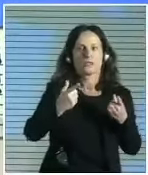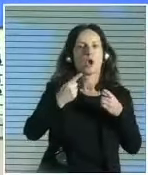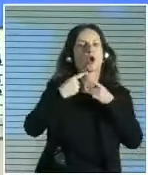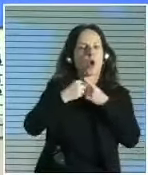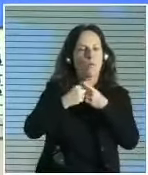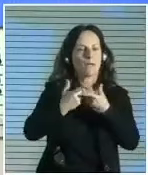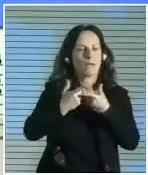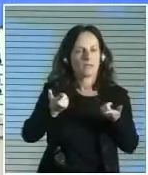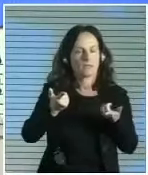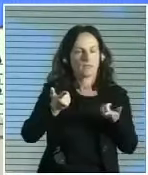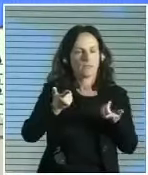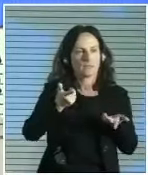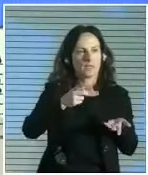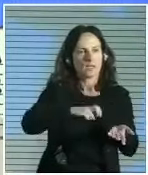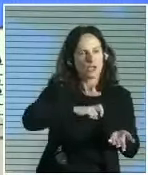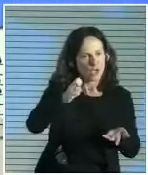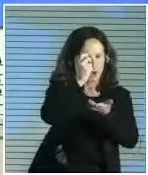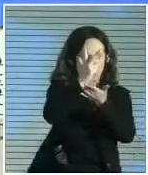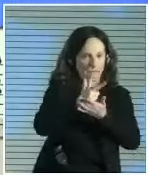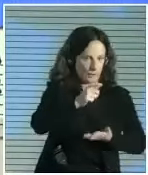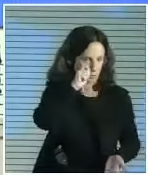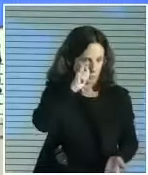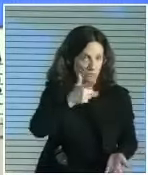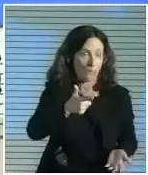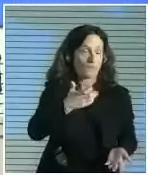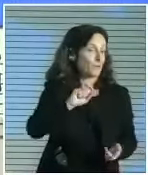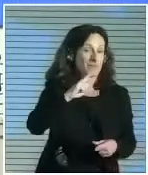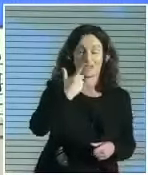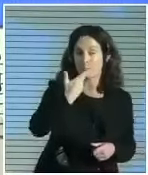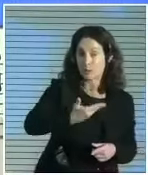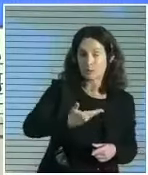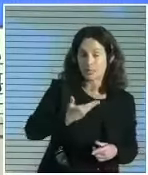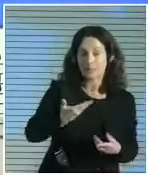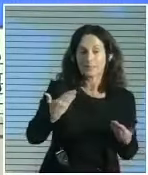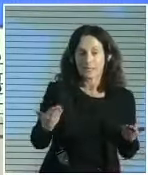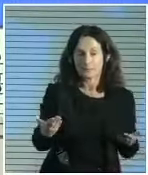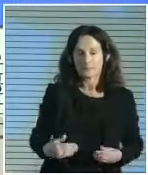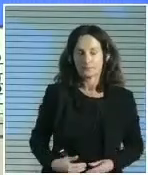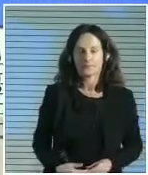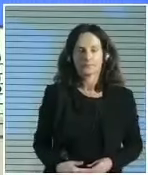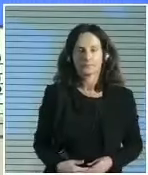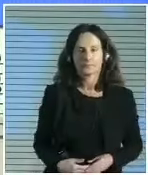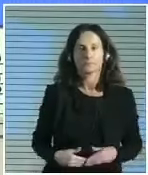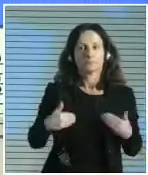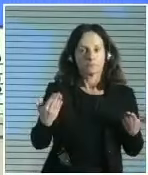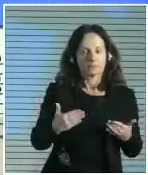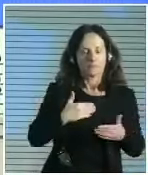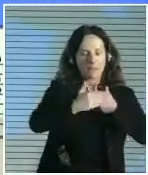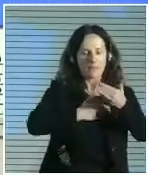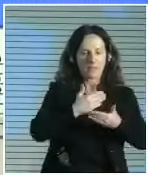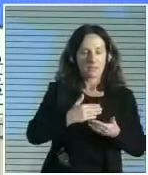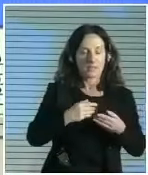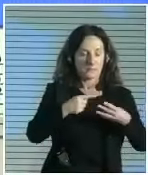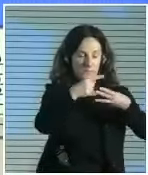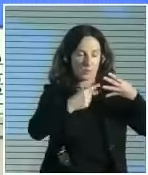anchored in these 4 points. The first one, it's the need to use reliable standards. You need to have a set